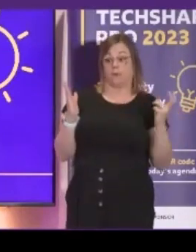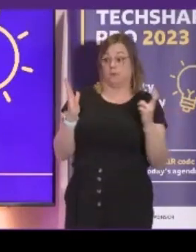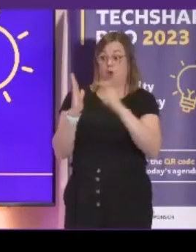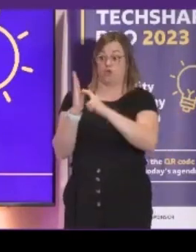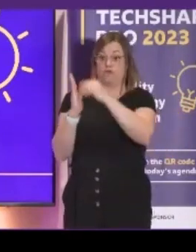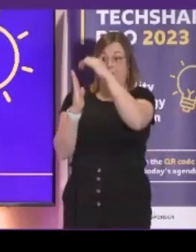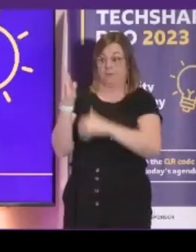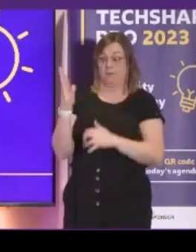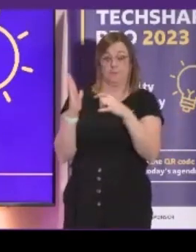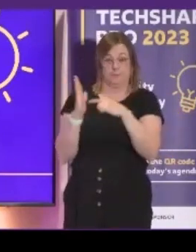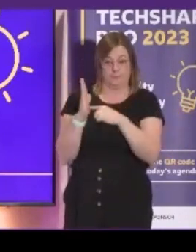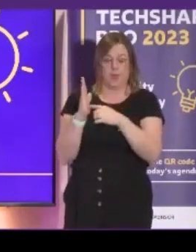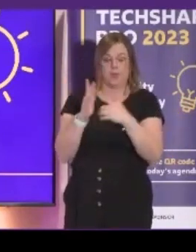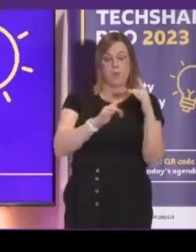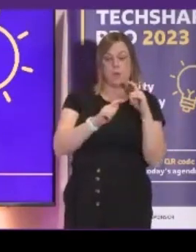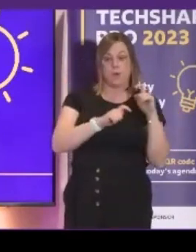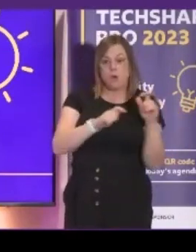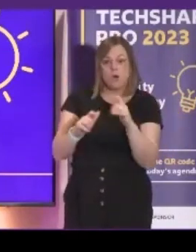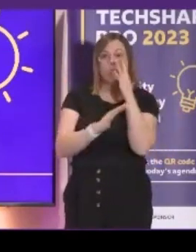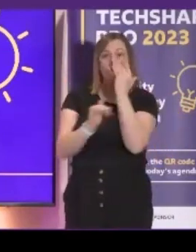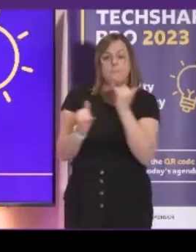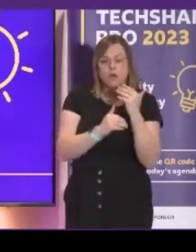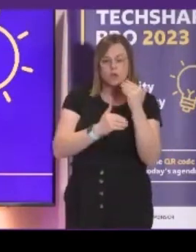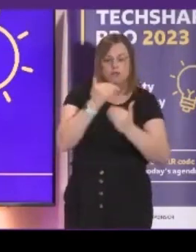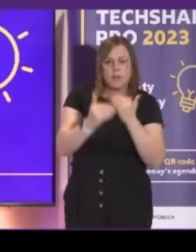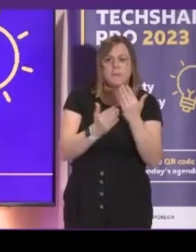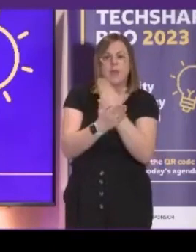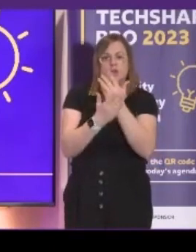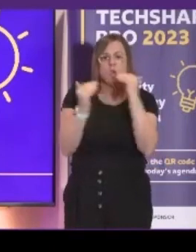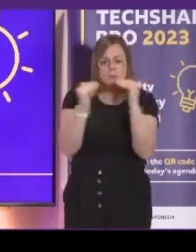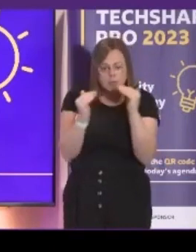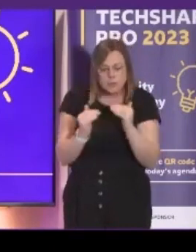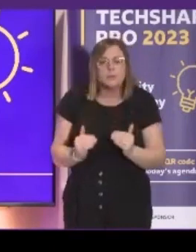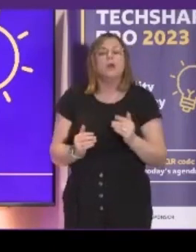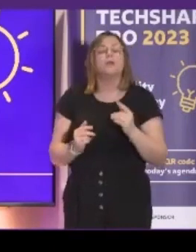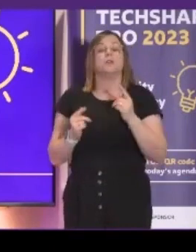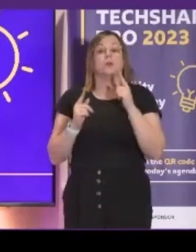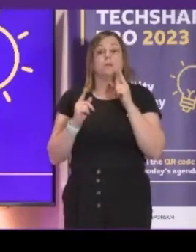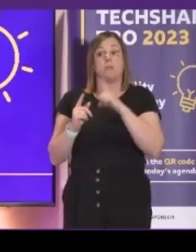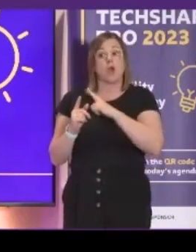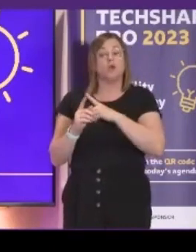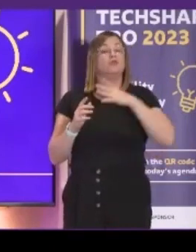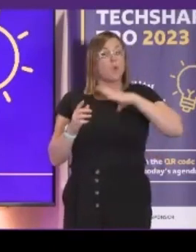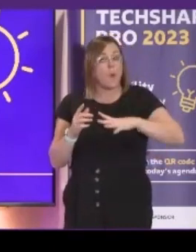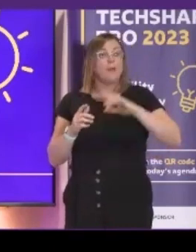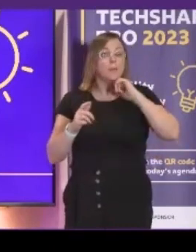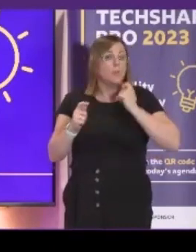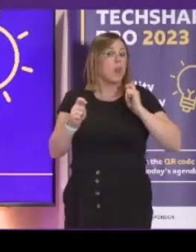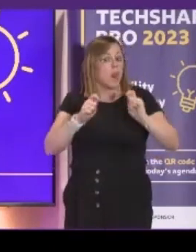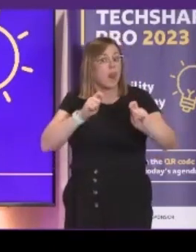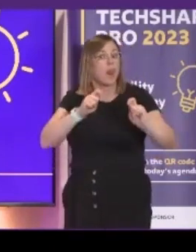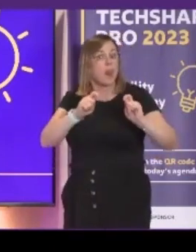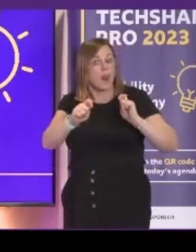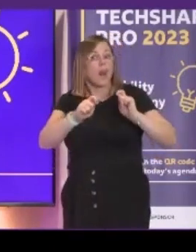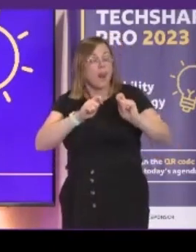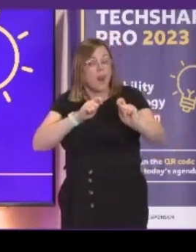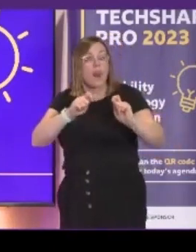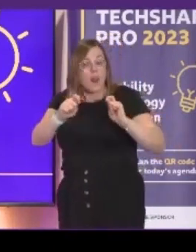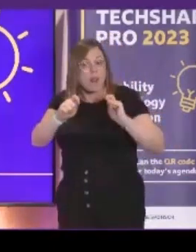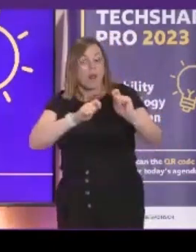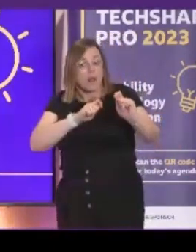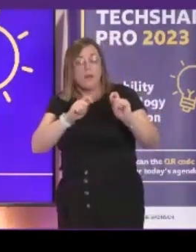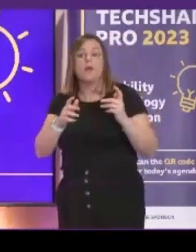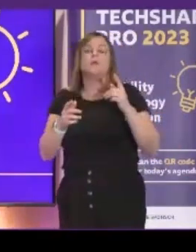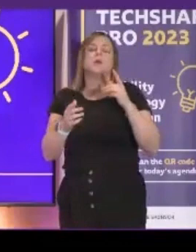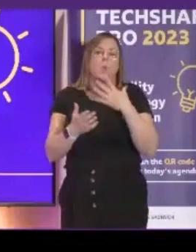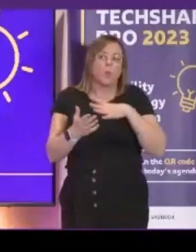and that we ongoing monitor them, make sure that we're delivering them. These requirements will change, right, over time. They'll adapt, they'll develop, and we